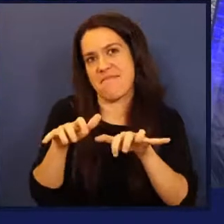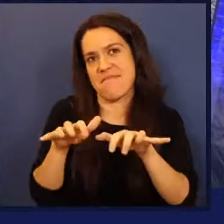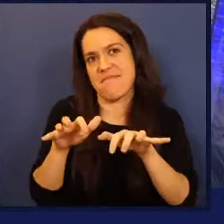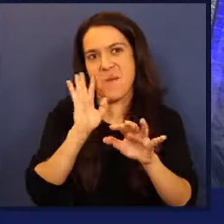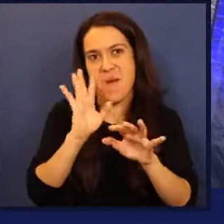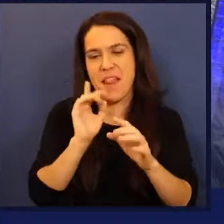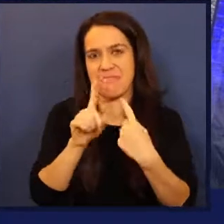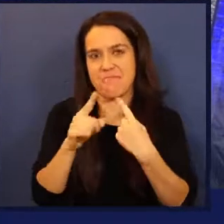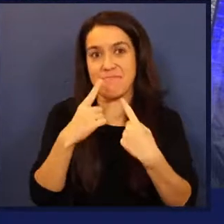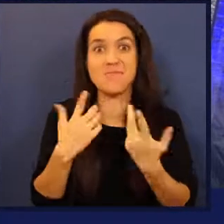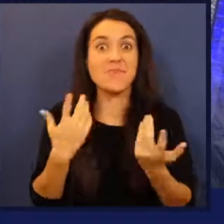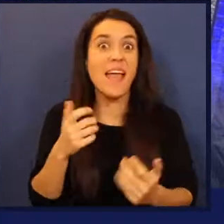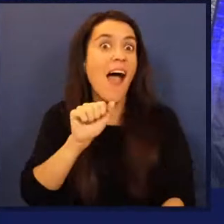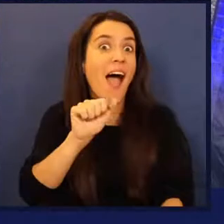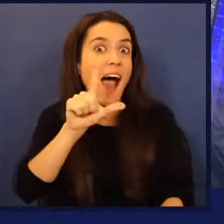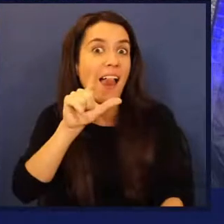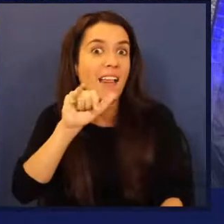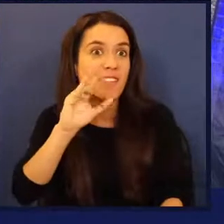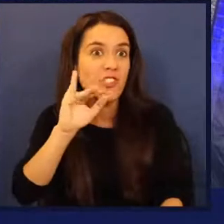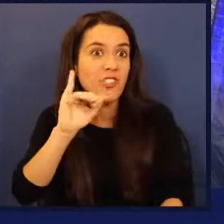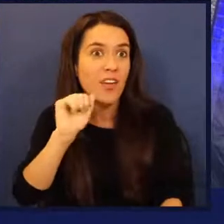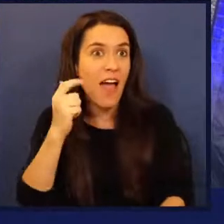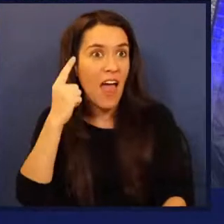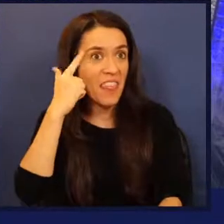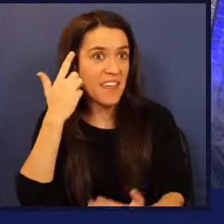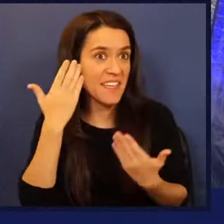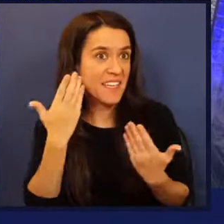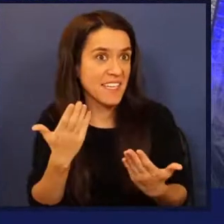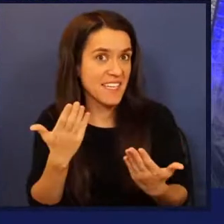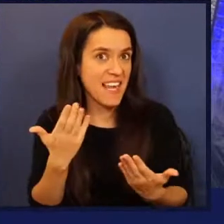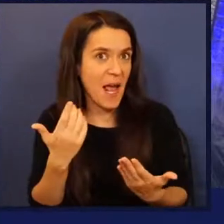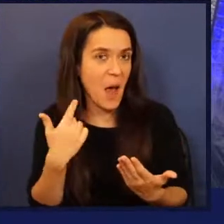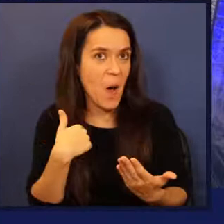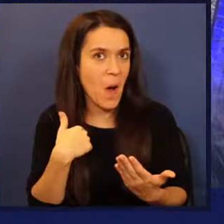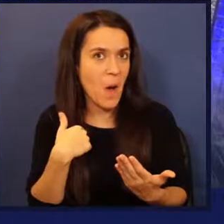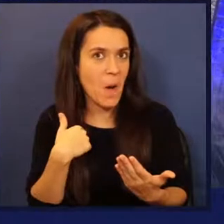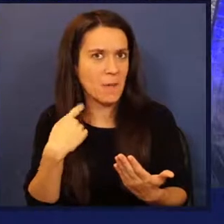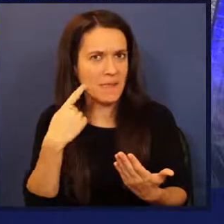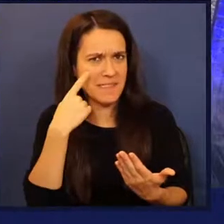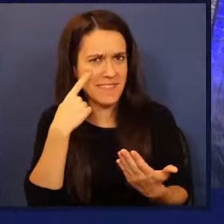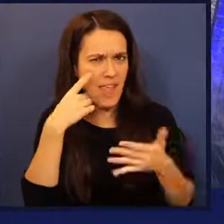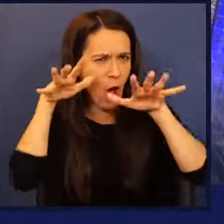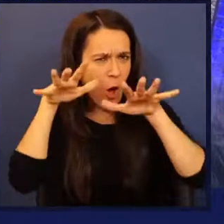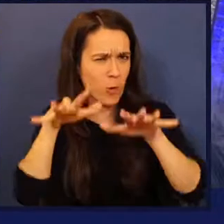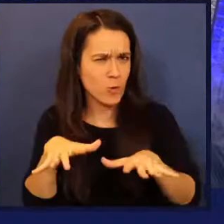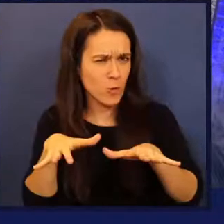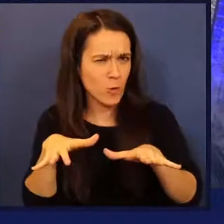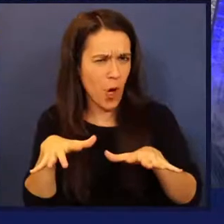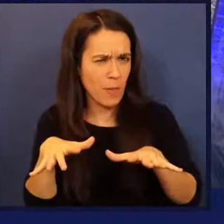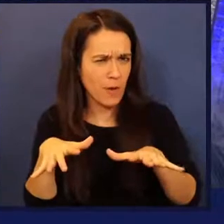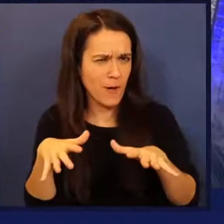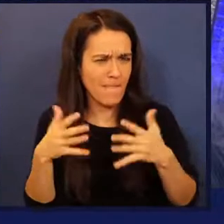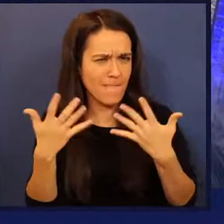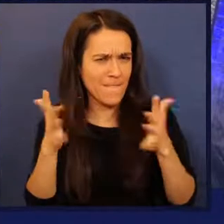And Alicia, I guess that we should definitely have a talk after the October sessions, and I have a bit of